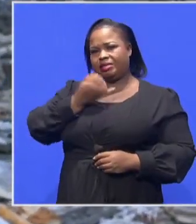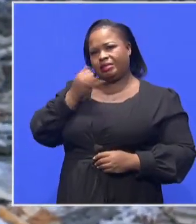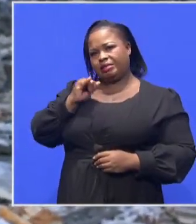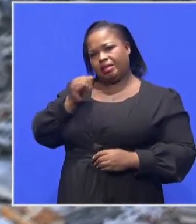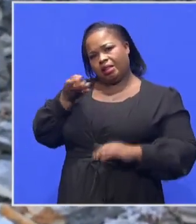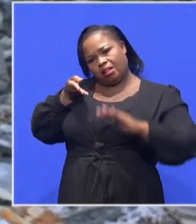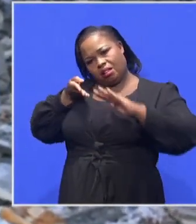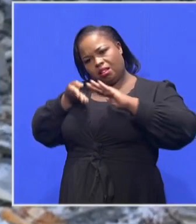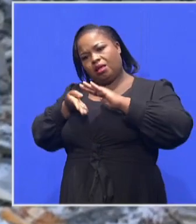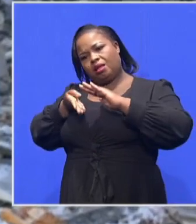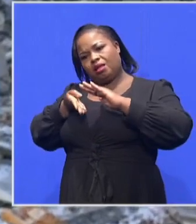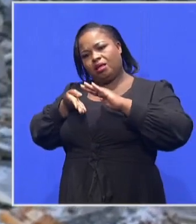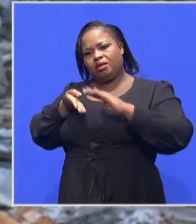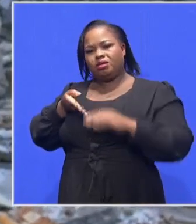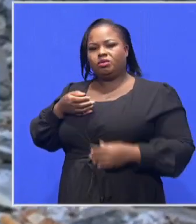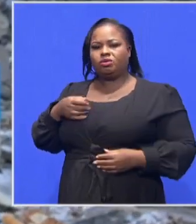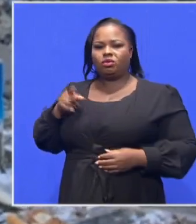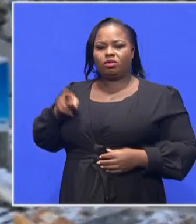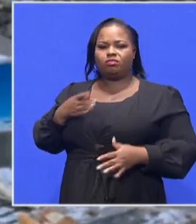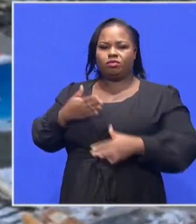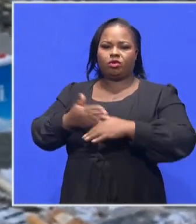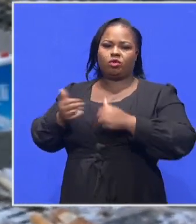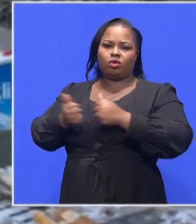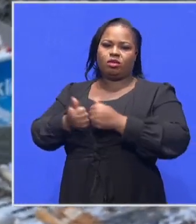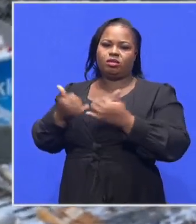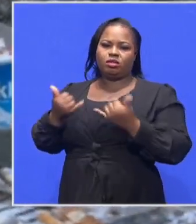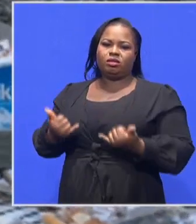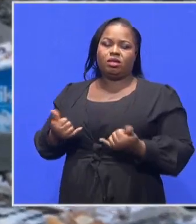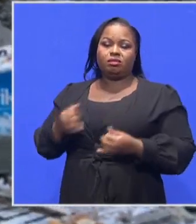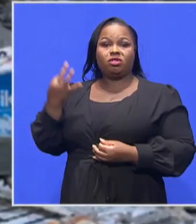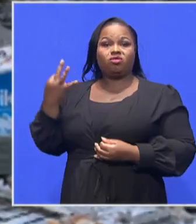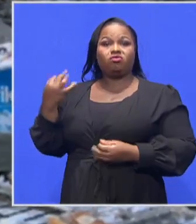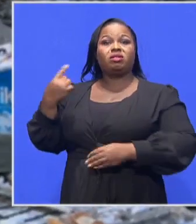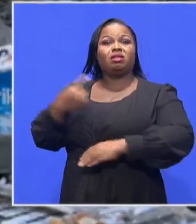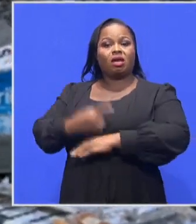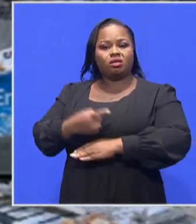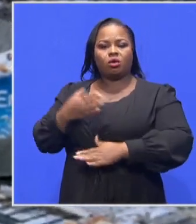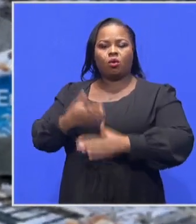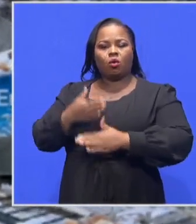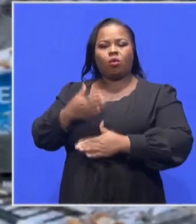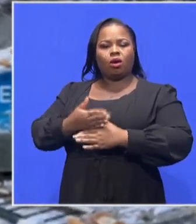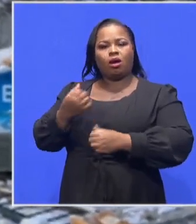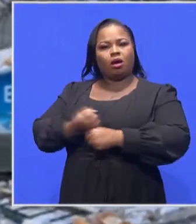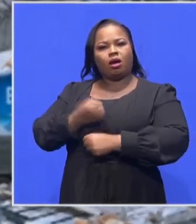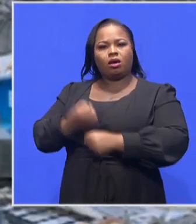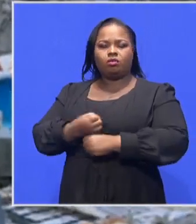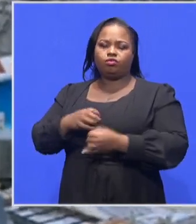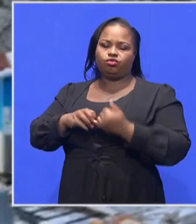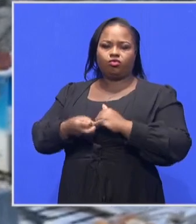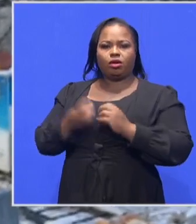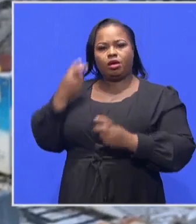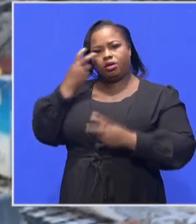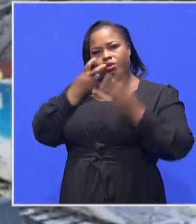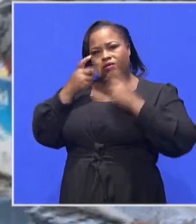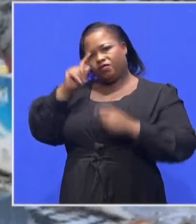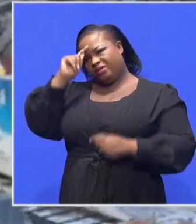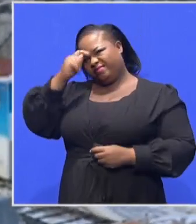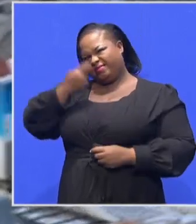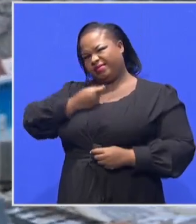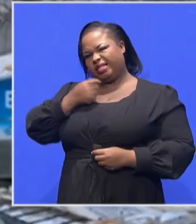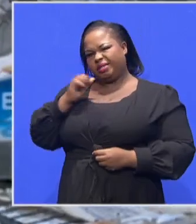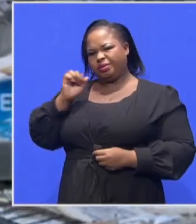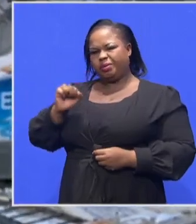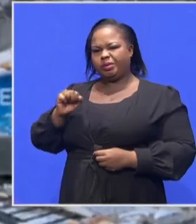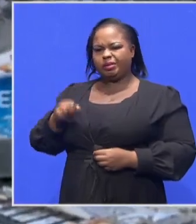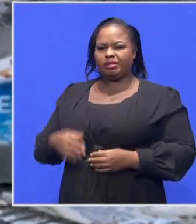there. So him and his colleagues have now spent 3 days working on this site trying to find his son. He, of course, is